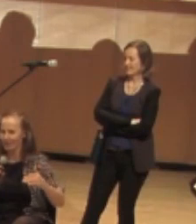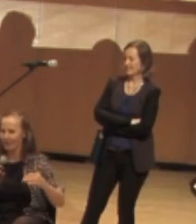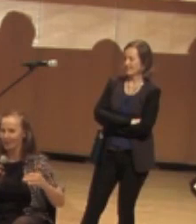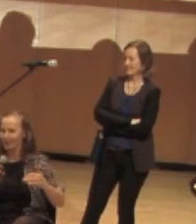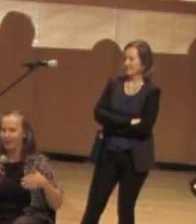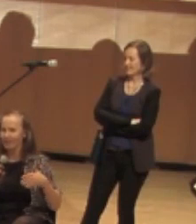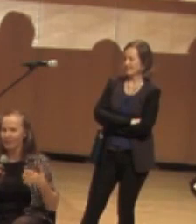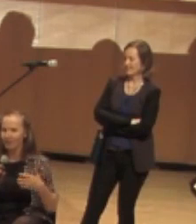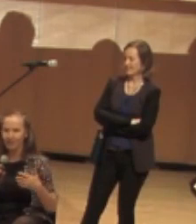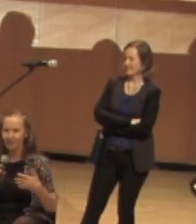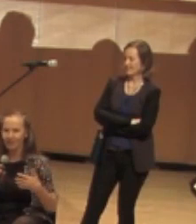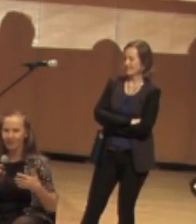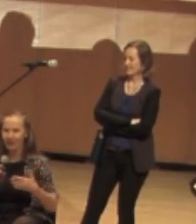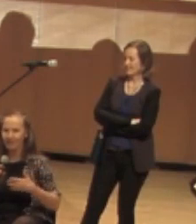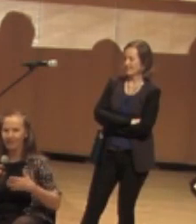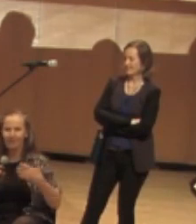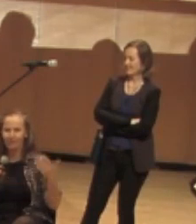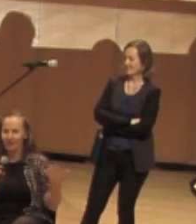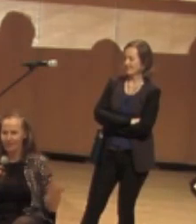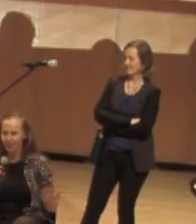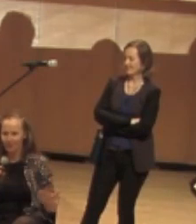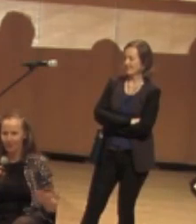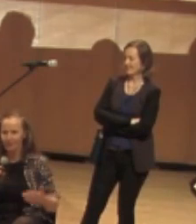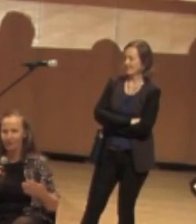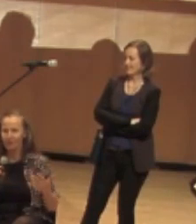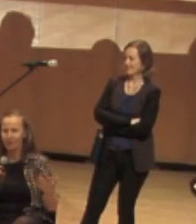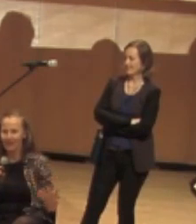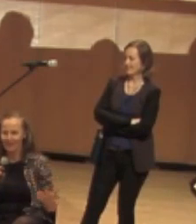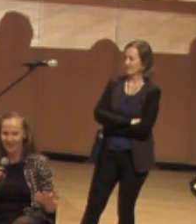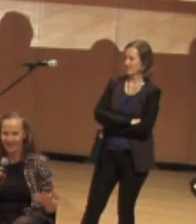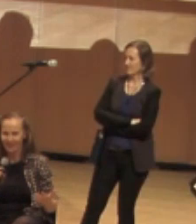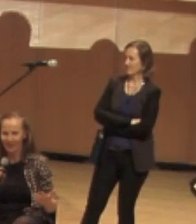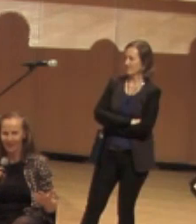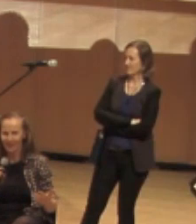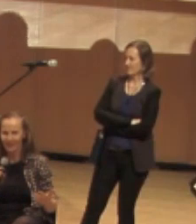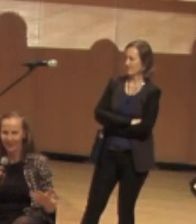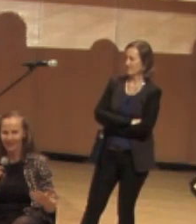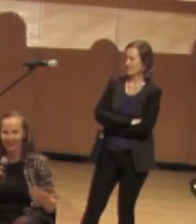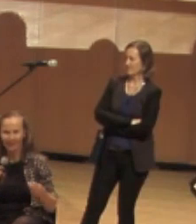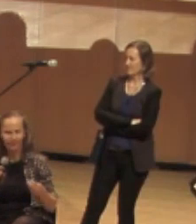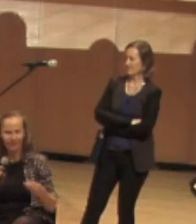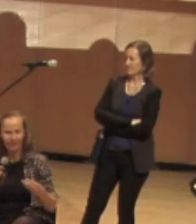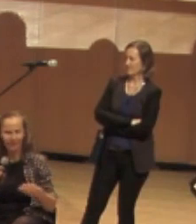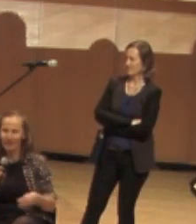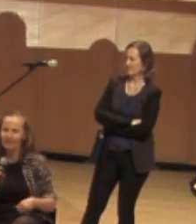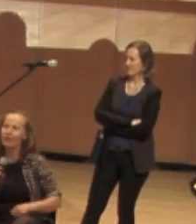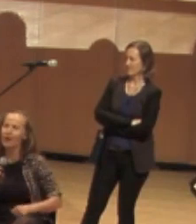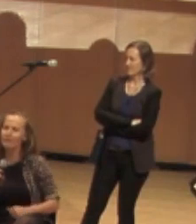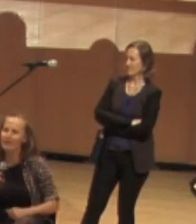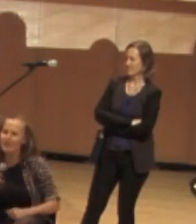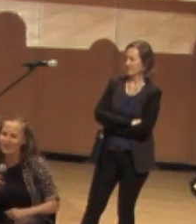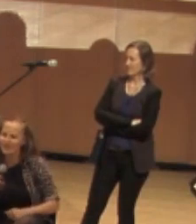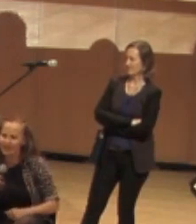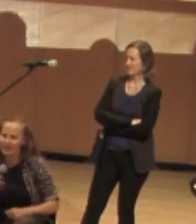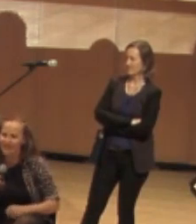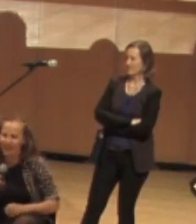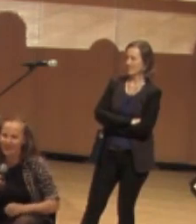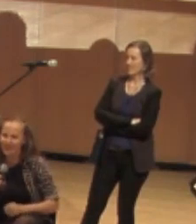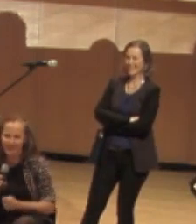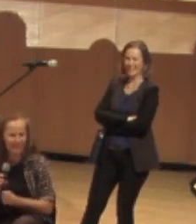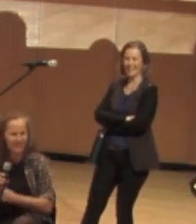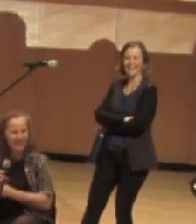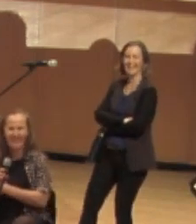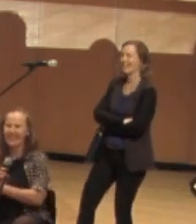language where you even if you have never read it before don't know anything about it you will feel quite accomplished as